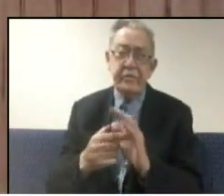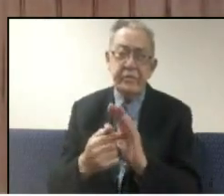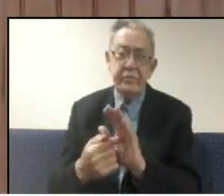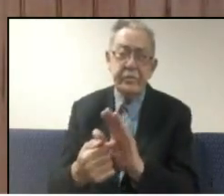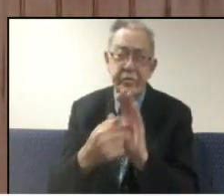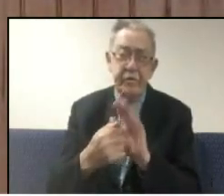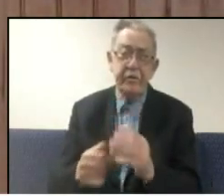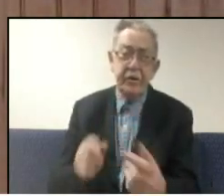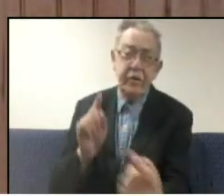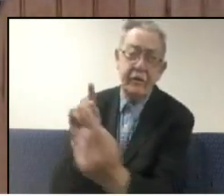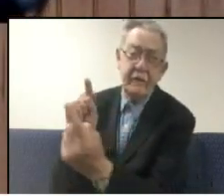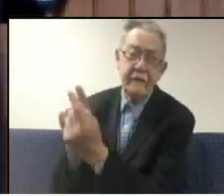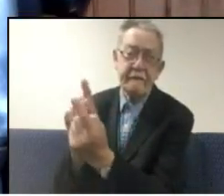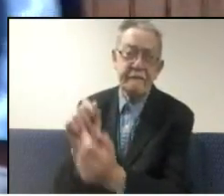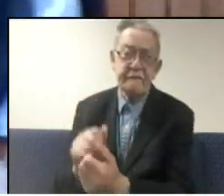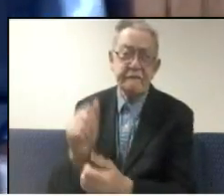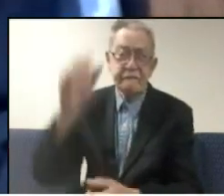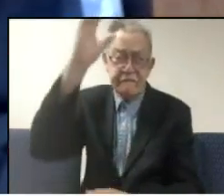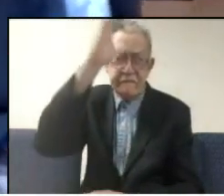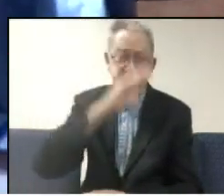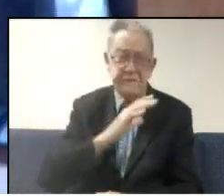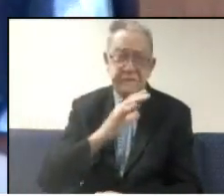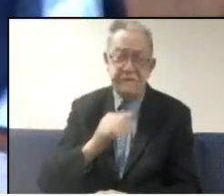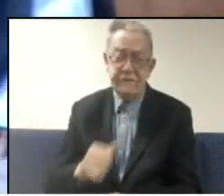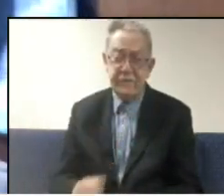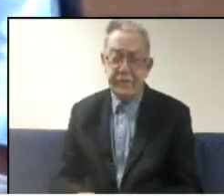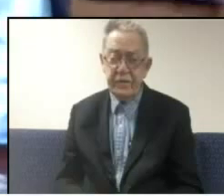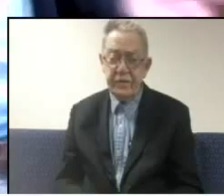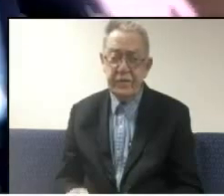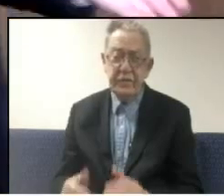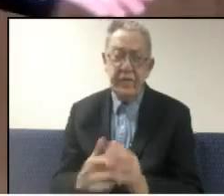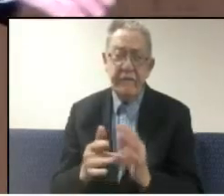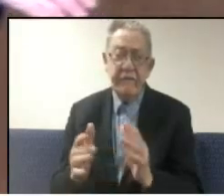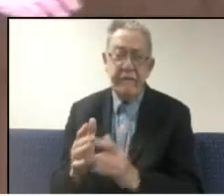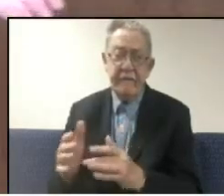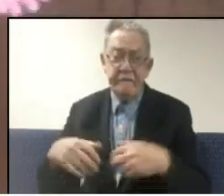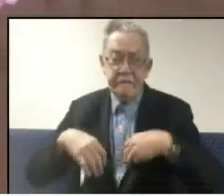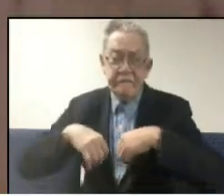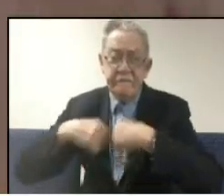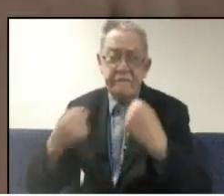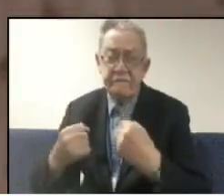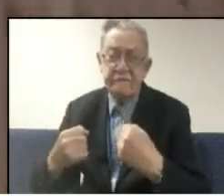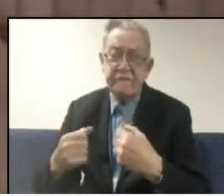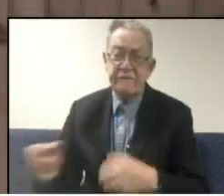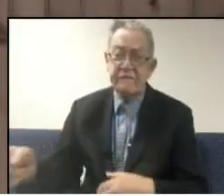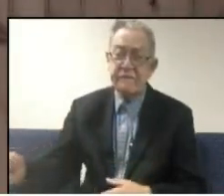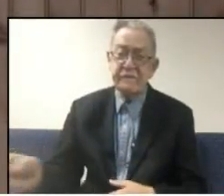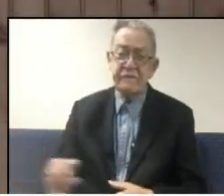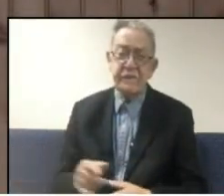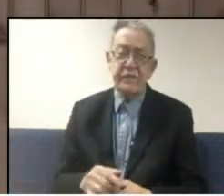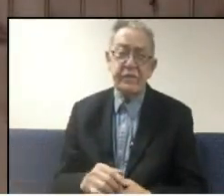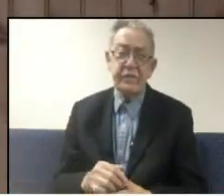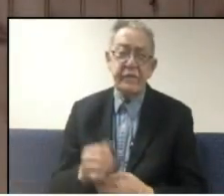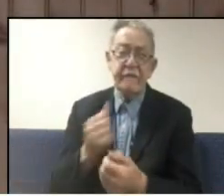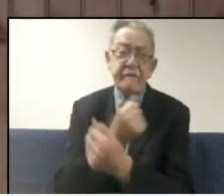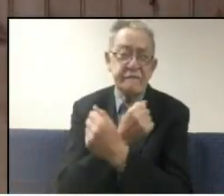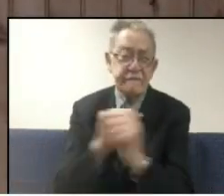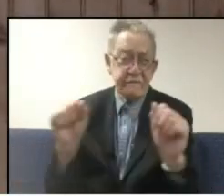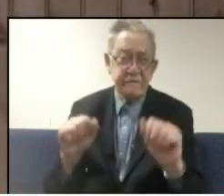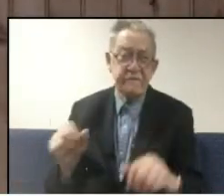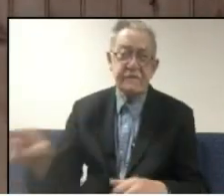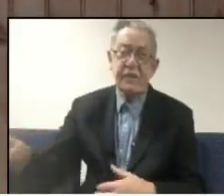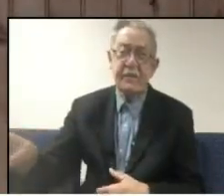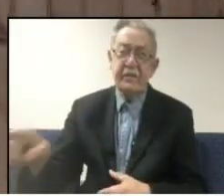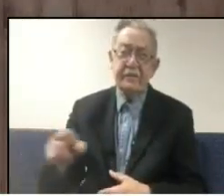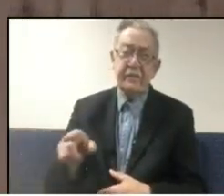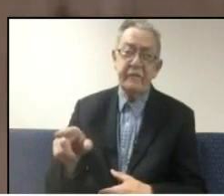this man. This man comes to Him, and Jesus heals him and saves him. And